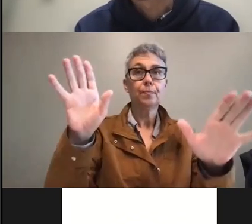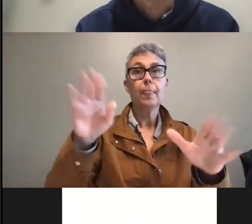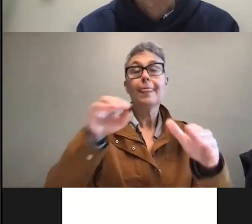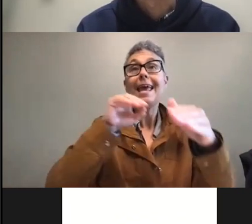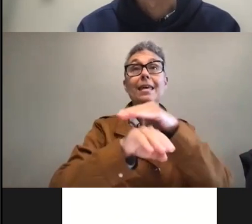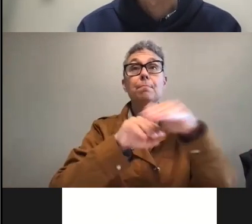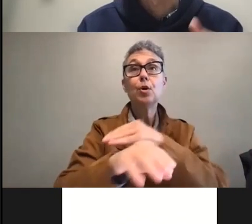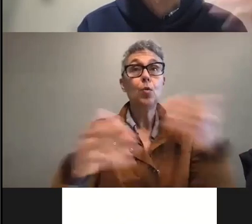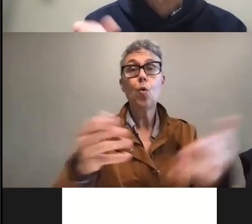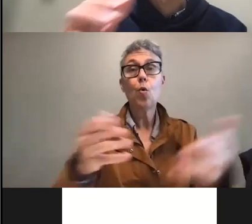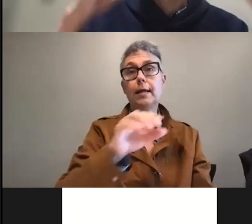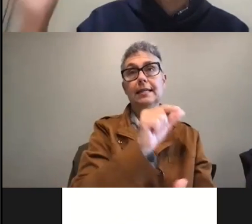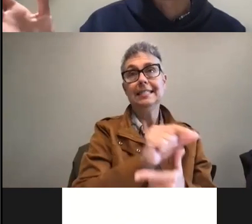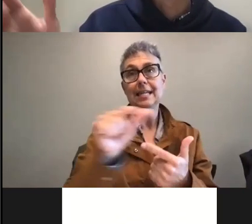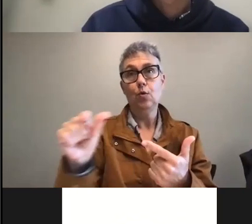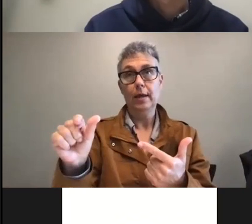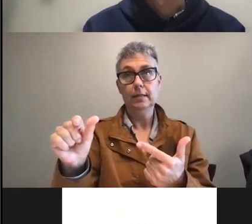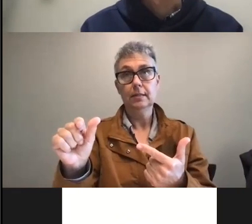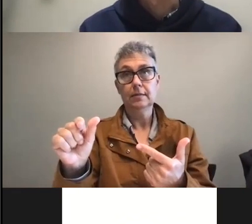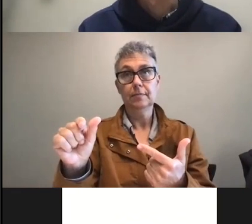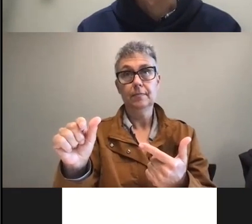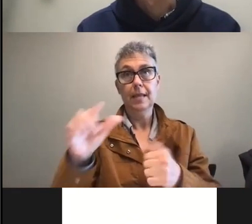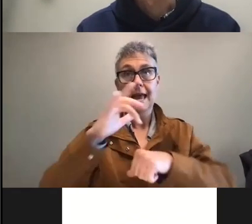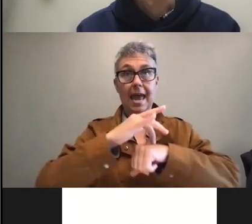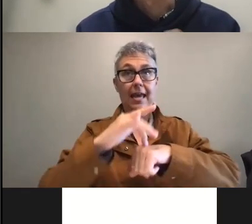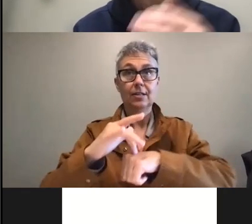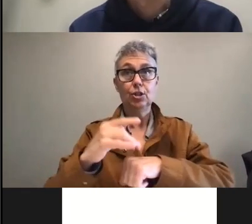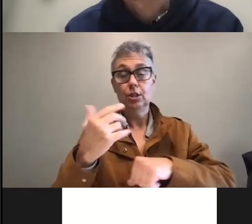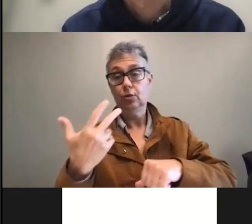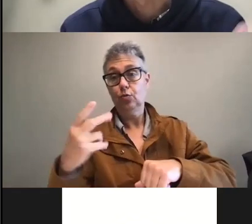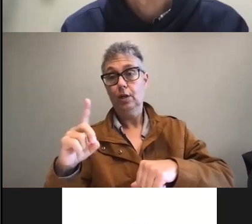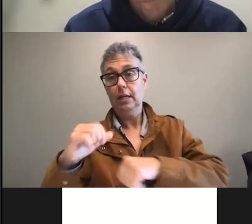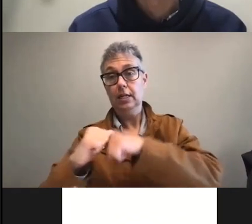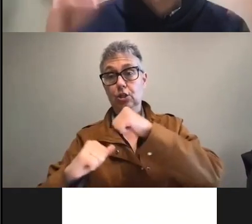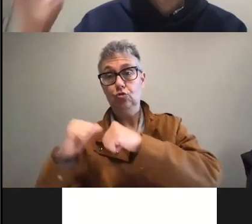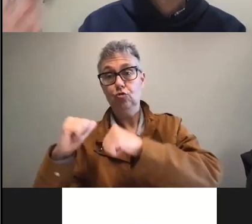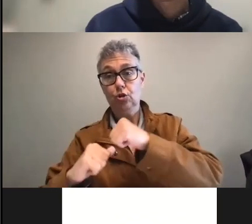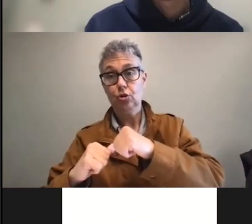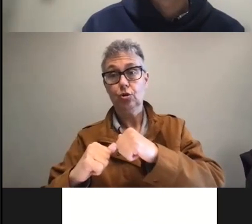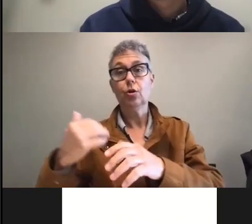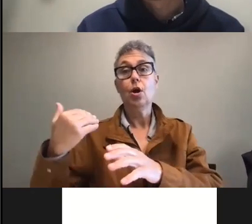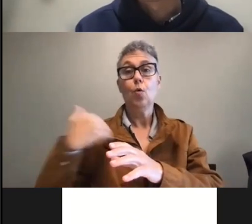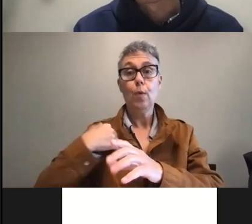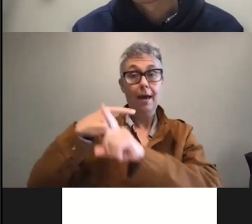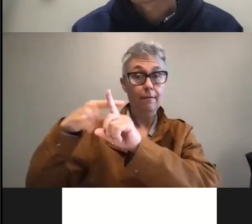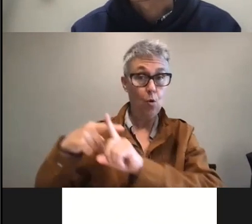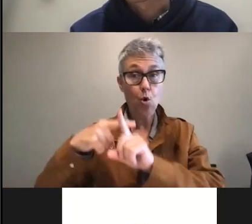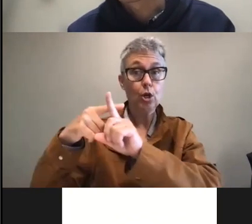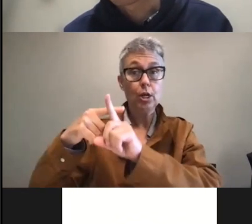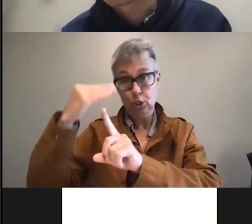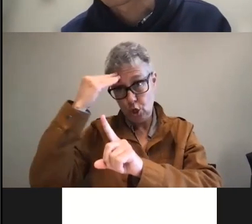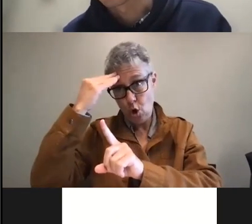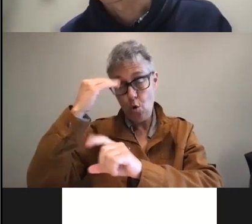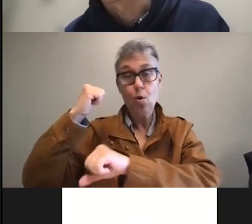antigen is in its 3D structure. All the coordinates are known and fixed, but the